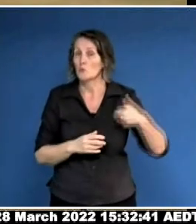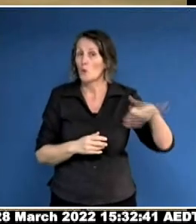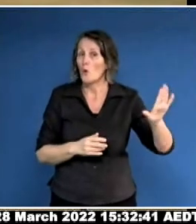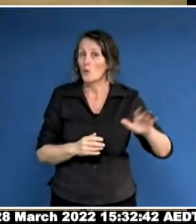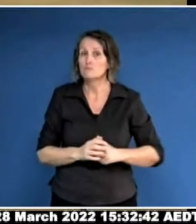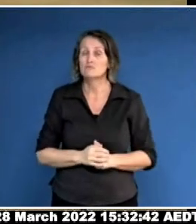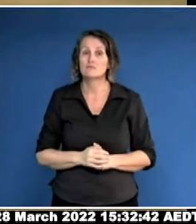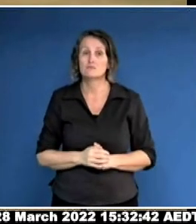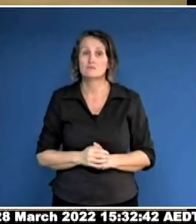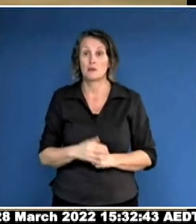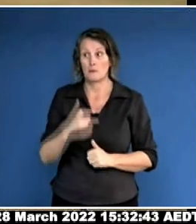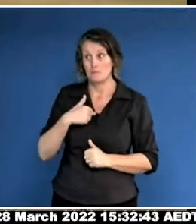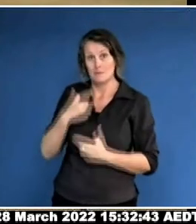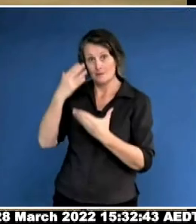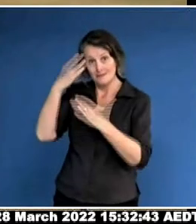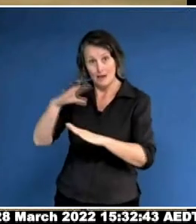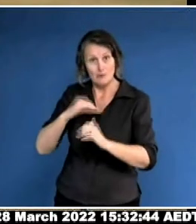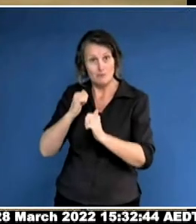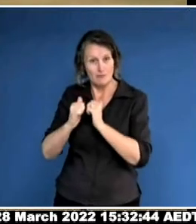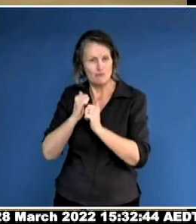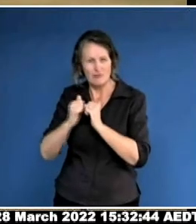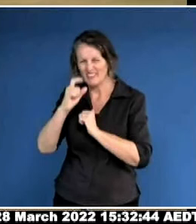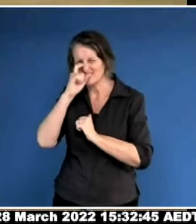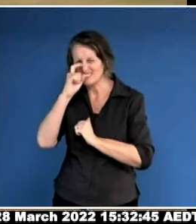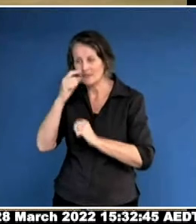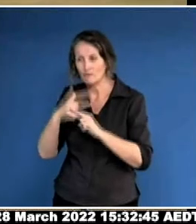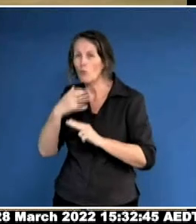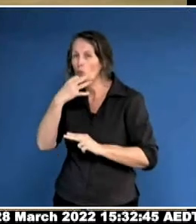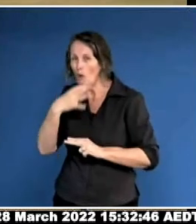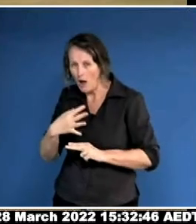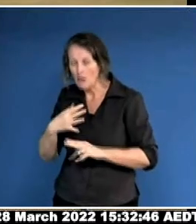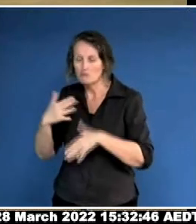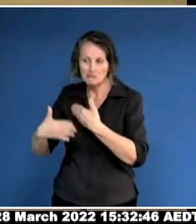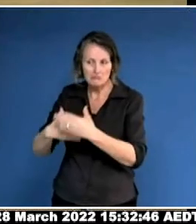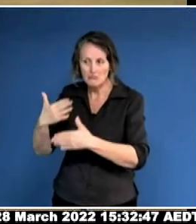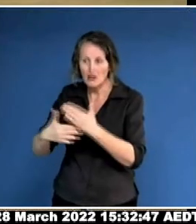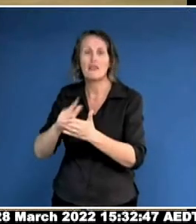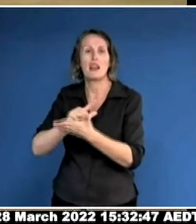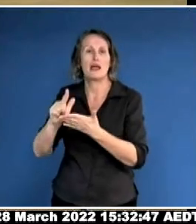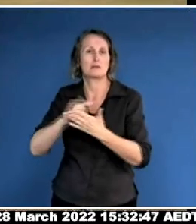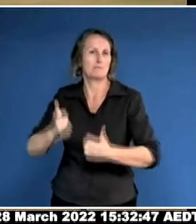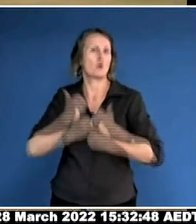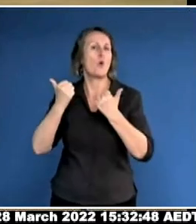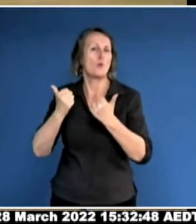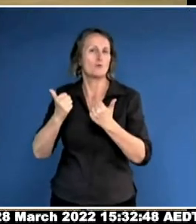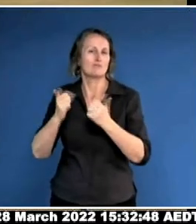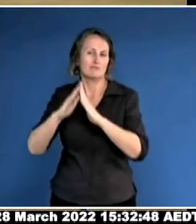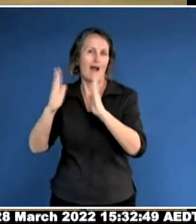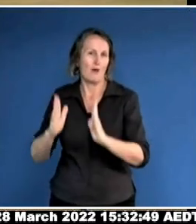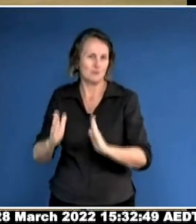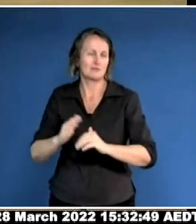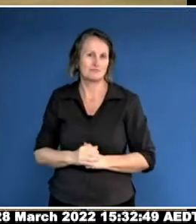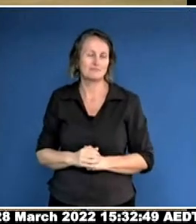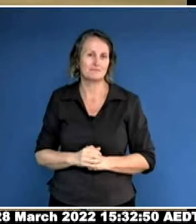for a while until I could get my own place. After I left their place and got my own, there was an instance where one of the guys in my sibling's circle of